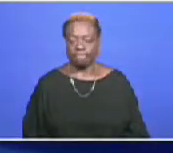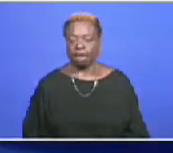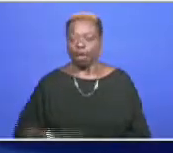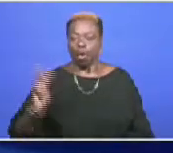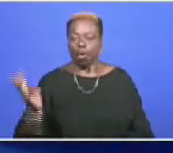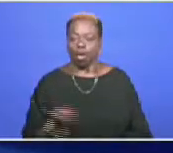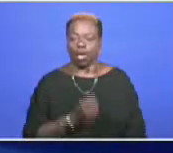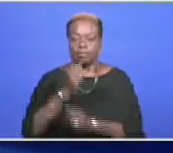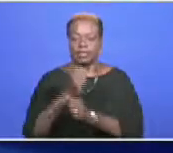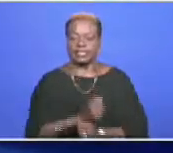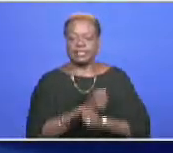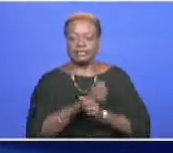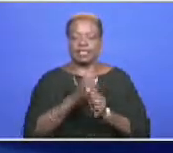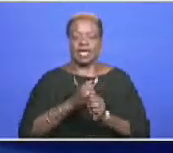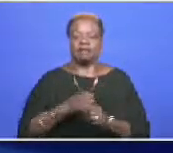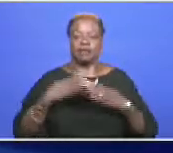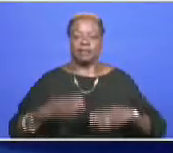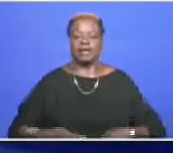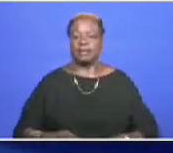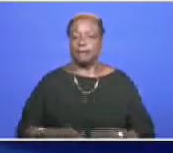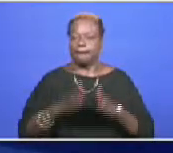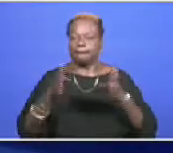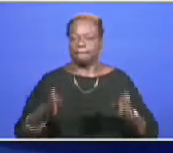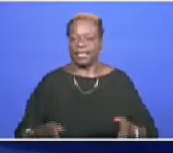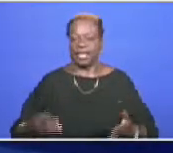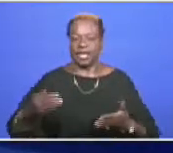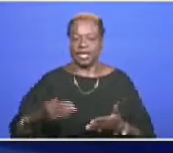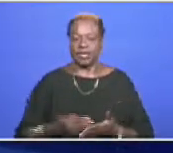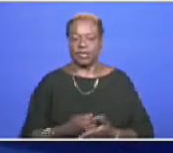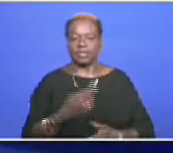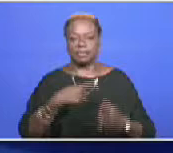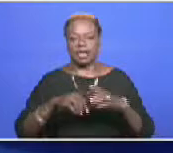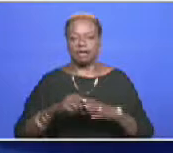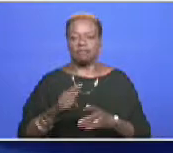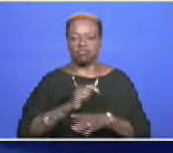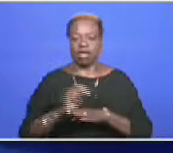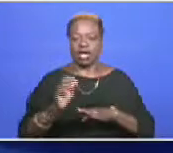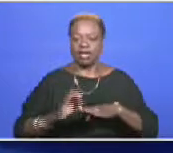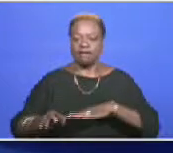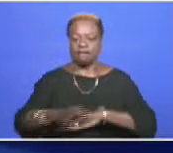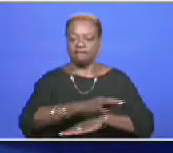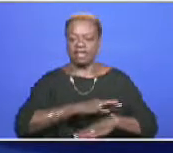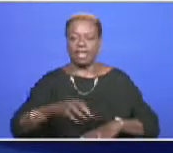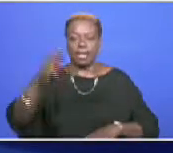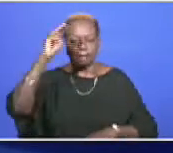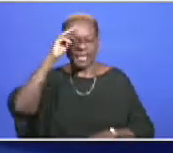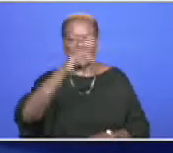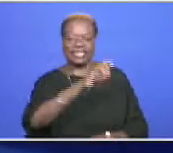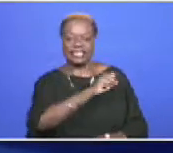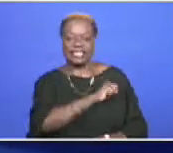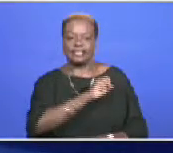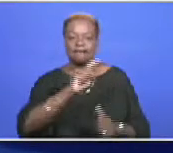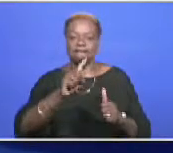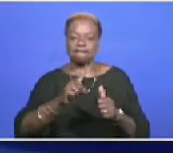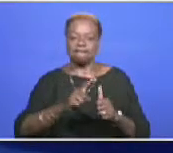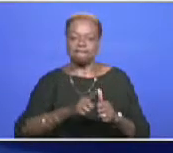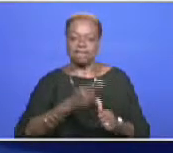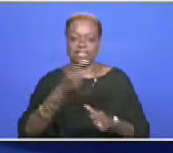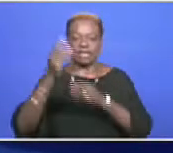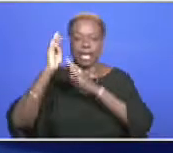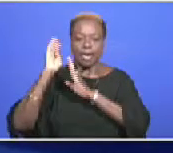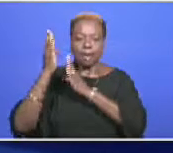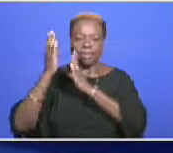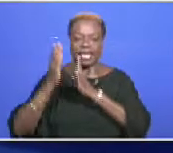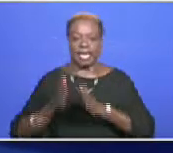Welcome to sports, everybody. Some big news coming out of track and field. Mike Sands has become the first Bahamian ever elected to the president's post of the